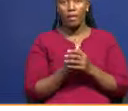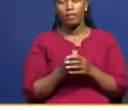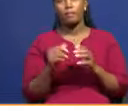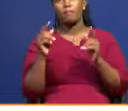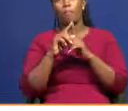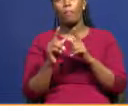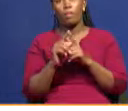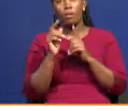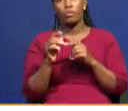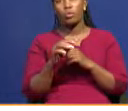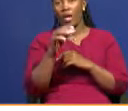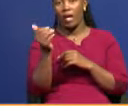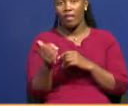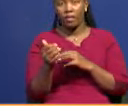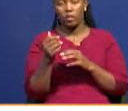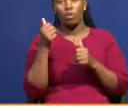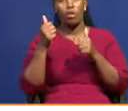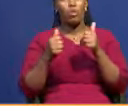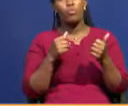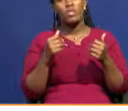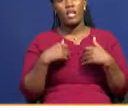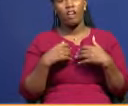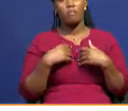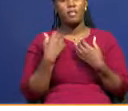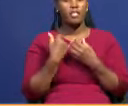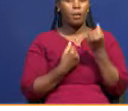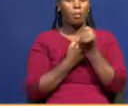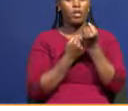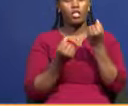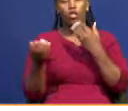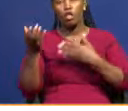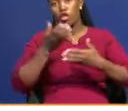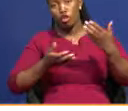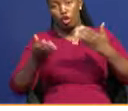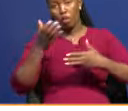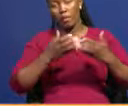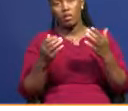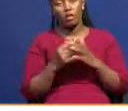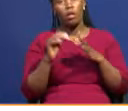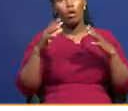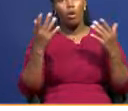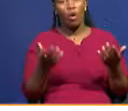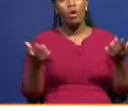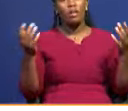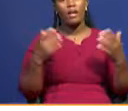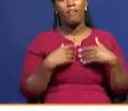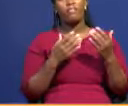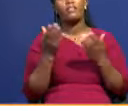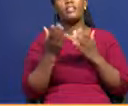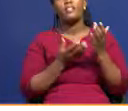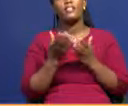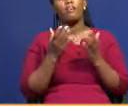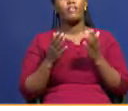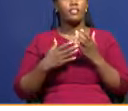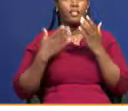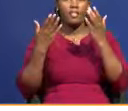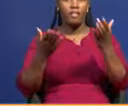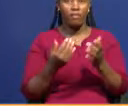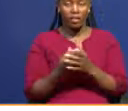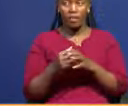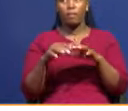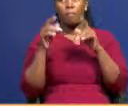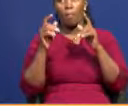are necessarily not facilitating the economy or not facilitating service delivery. We must extract